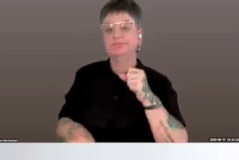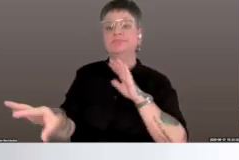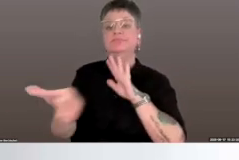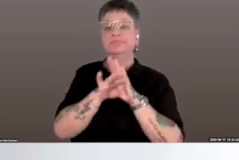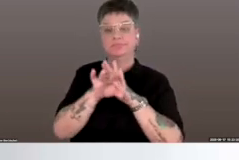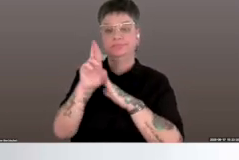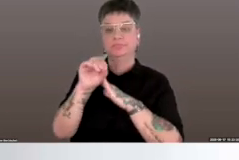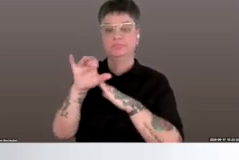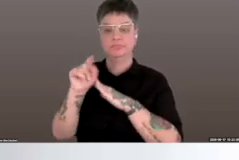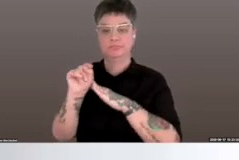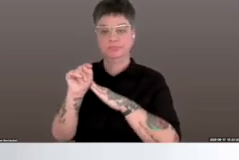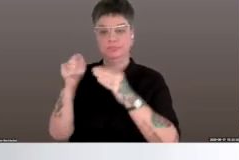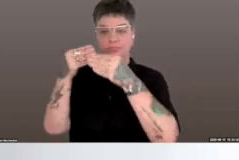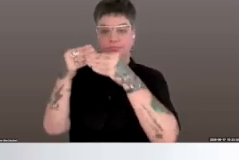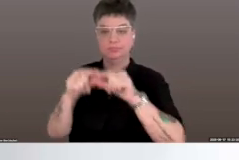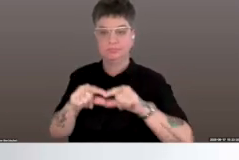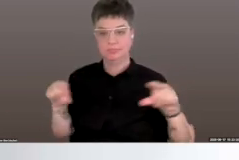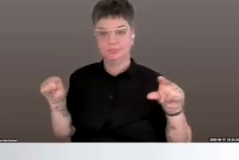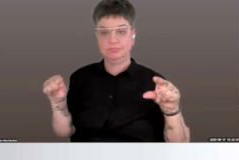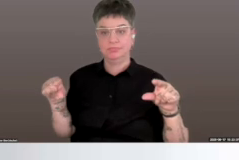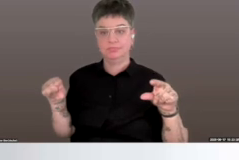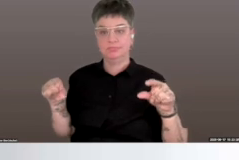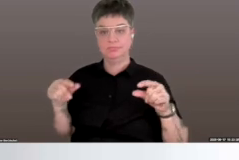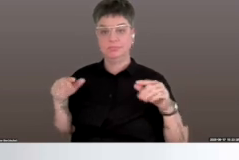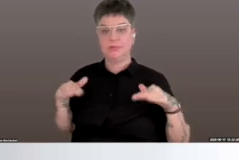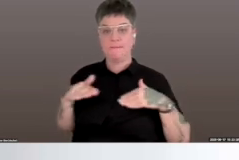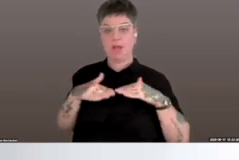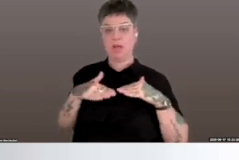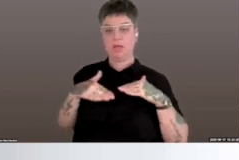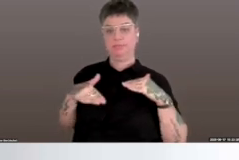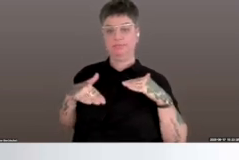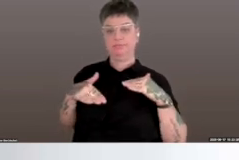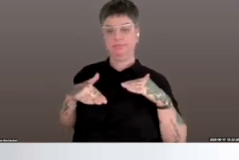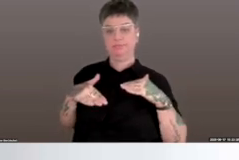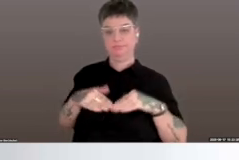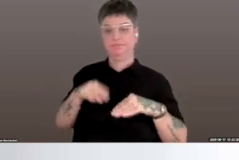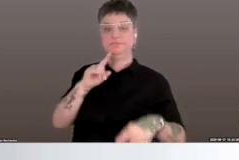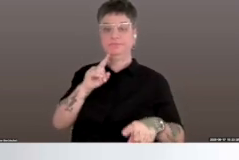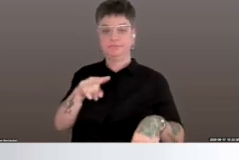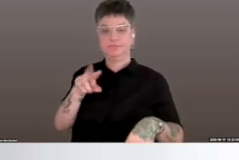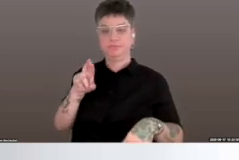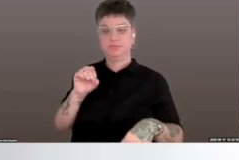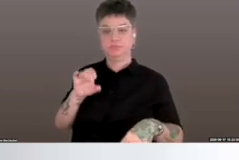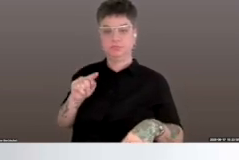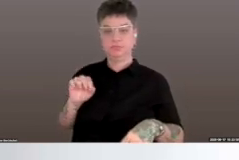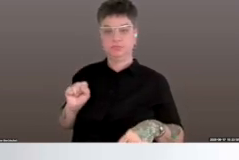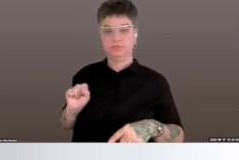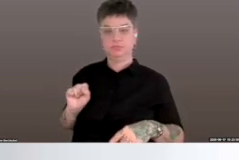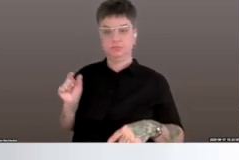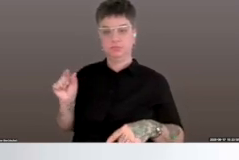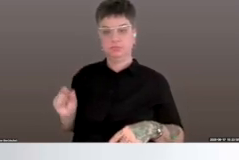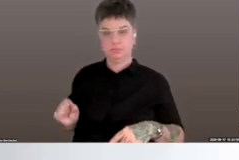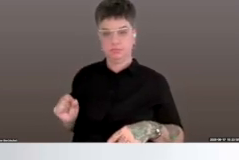React populates at the bottom, but it's in the reactions tab. There's